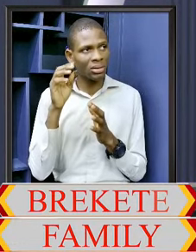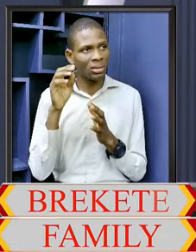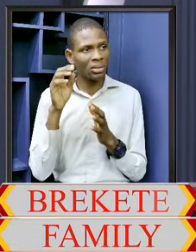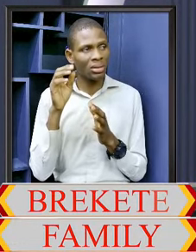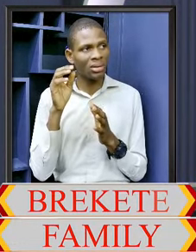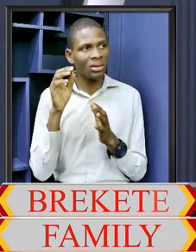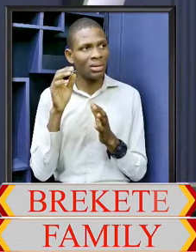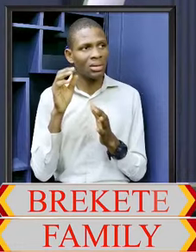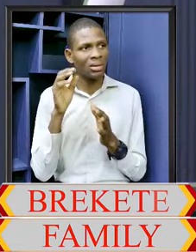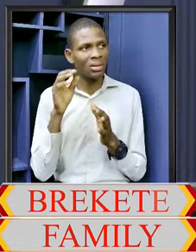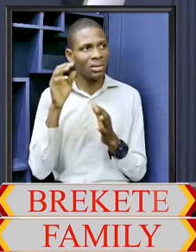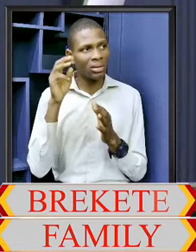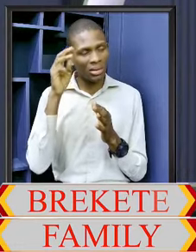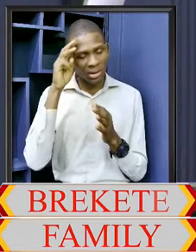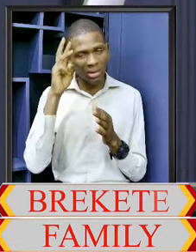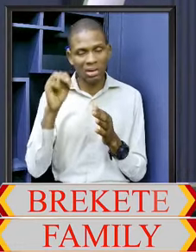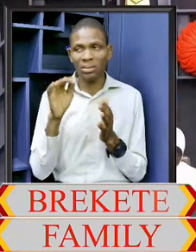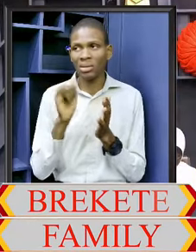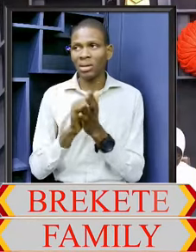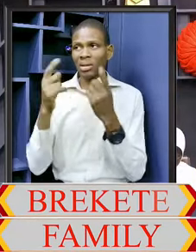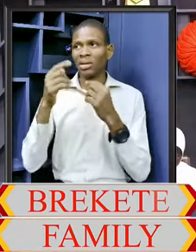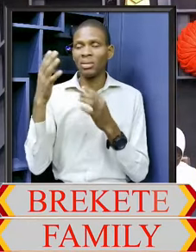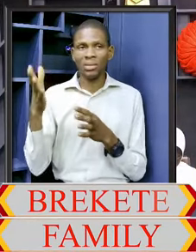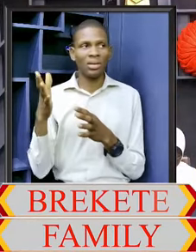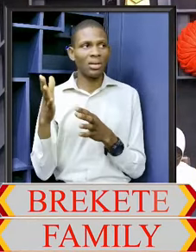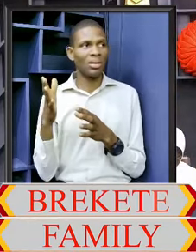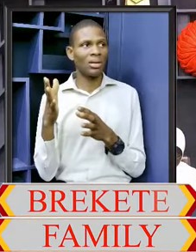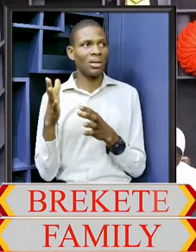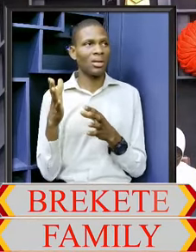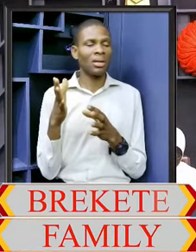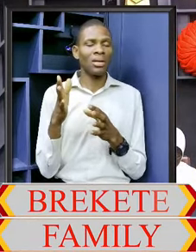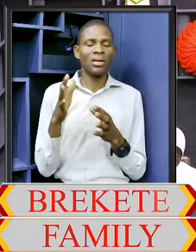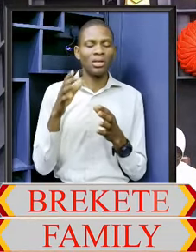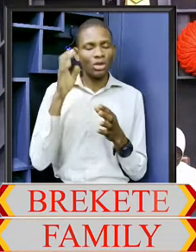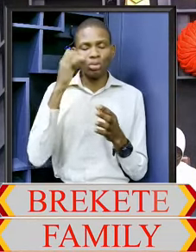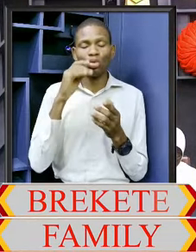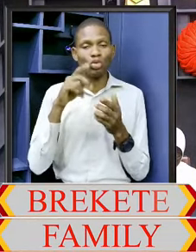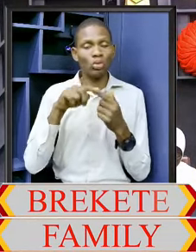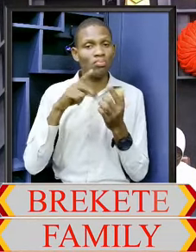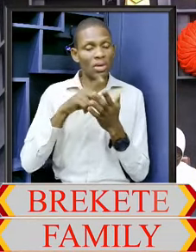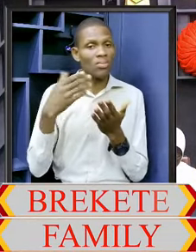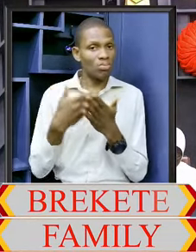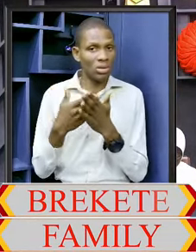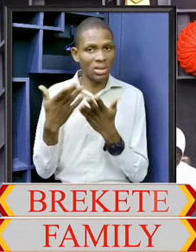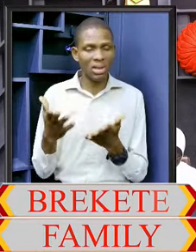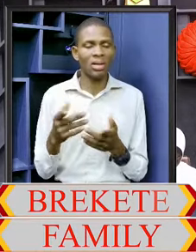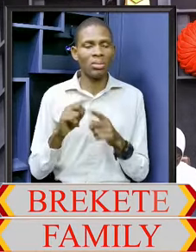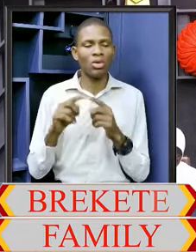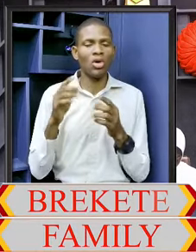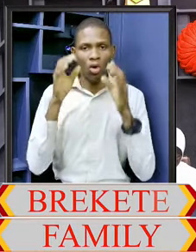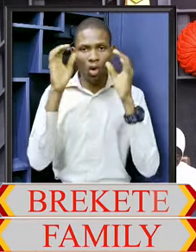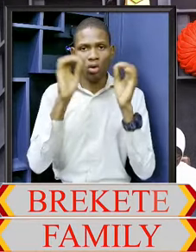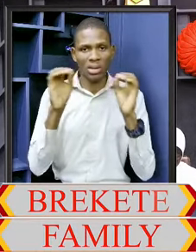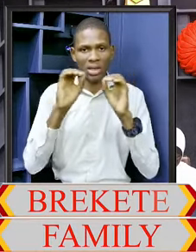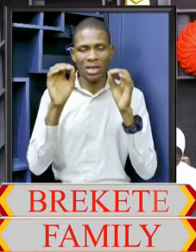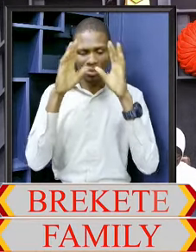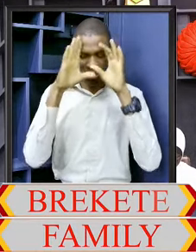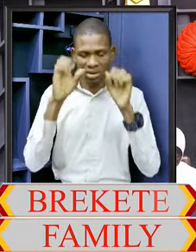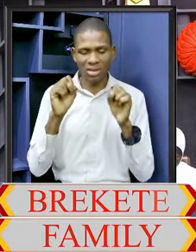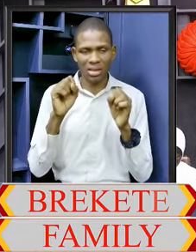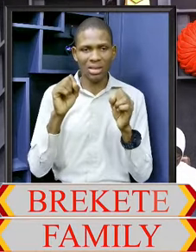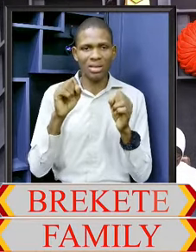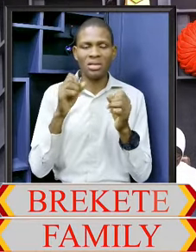pay money, but as he no pay money, ordinary president create platform, make we fit the resolve matters like this in